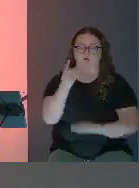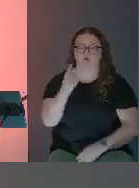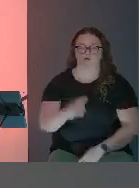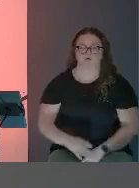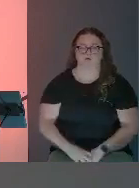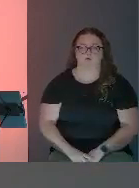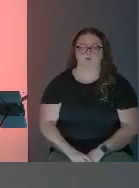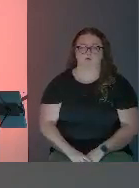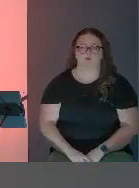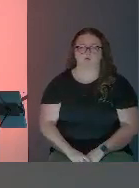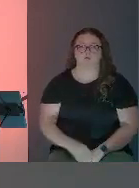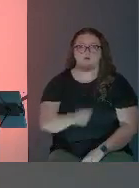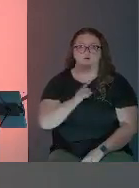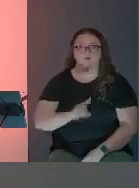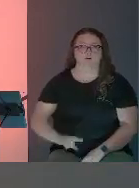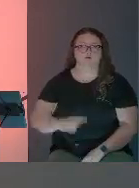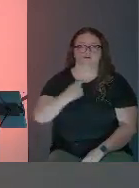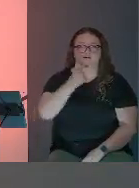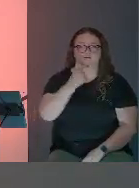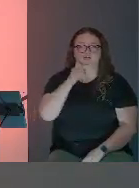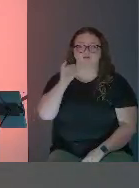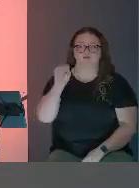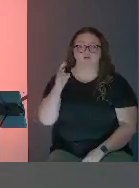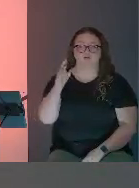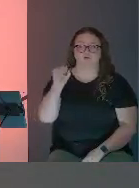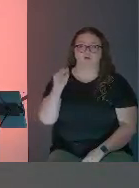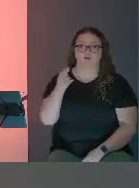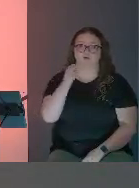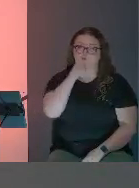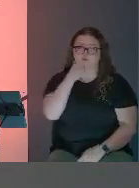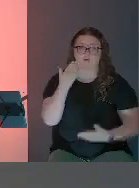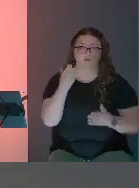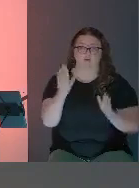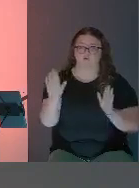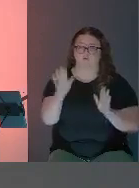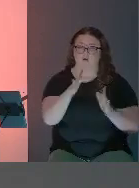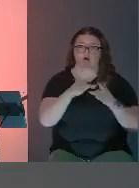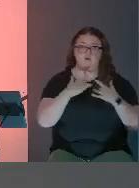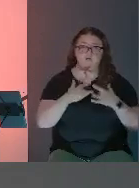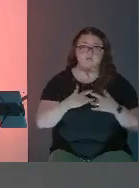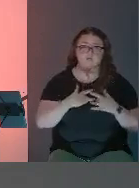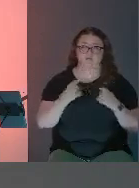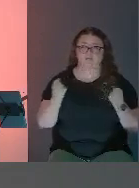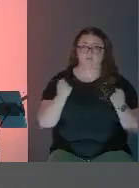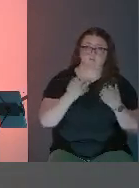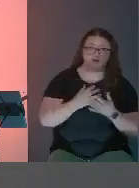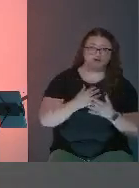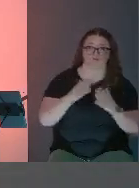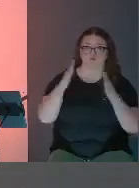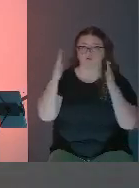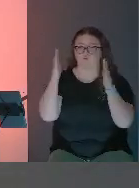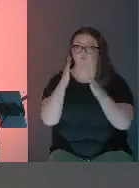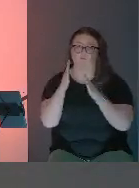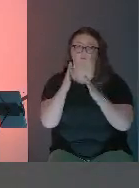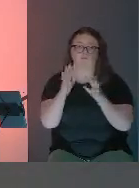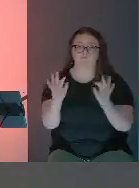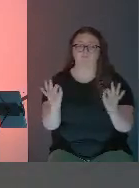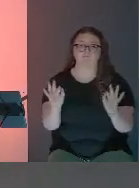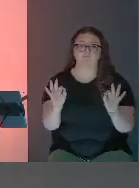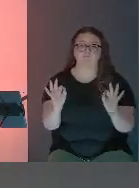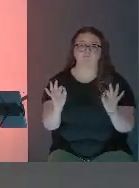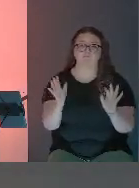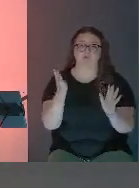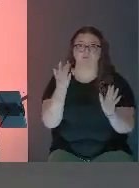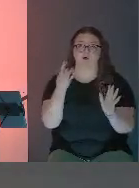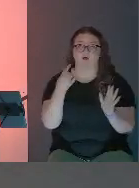Joshua, he says, don't let your heart be troubled. Don't be fearful. Don't be afraid, because wherever you go, I'm going to be with you. Isn't